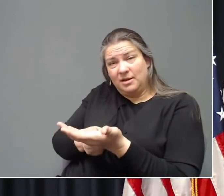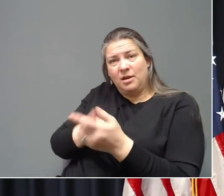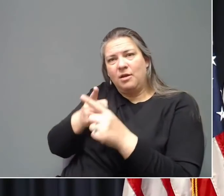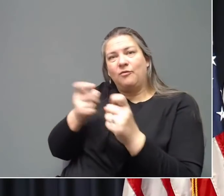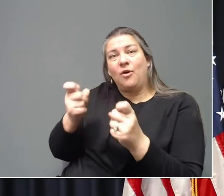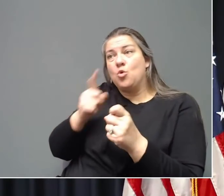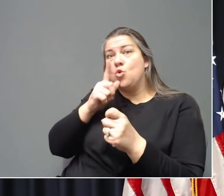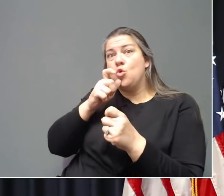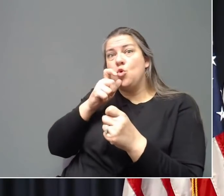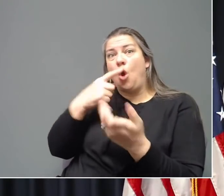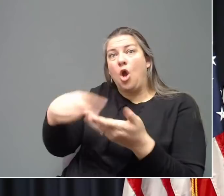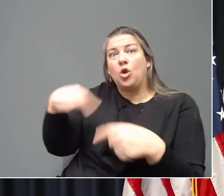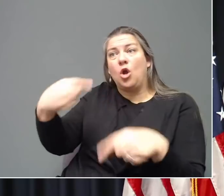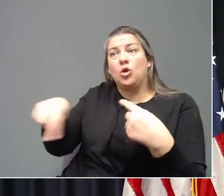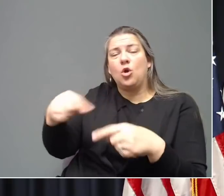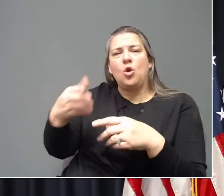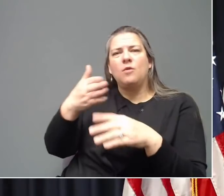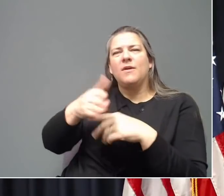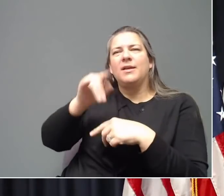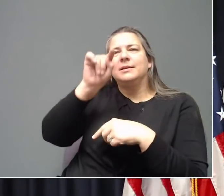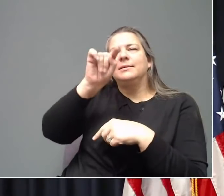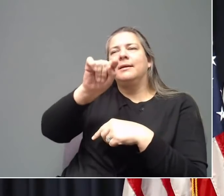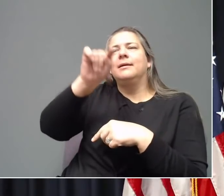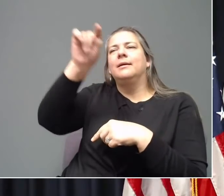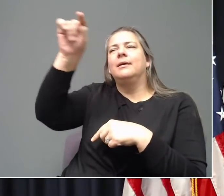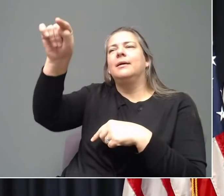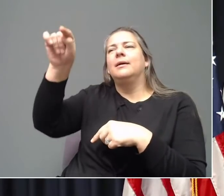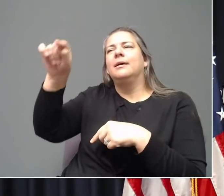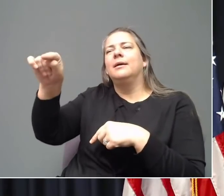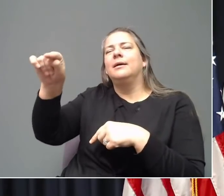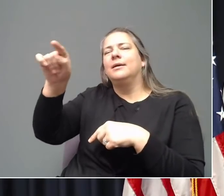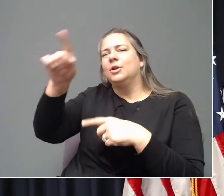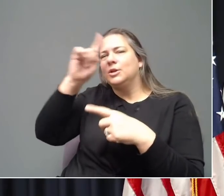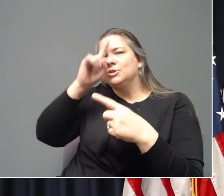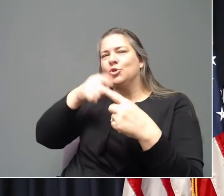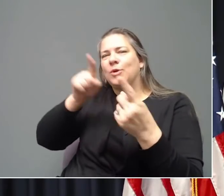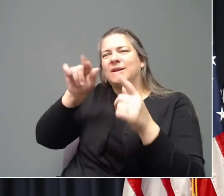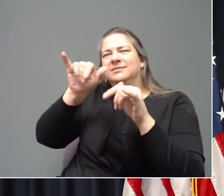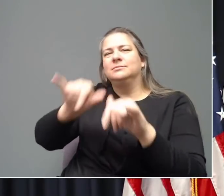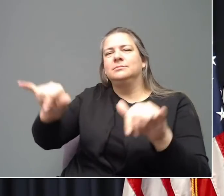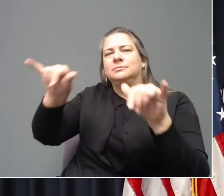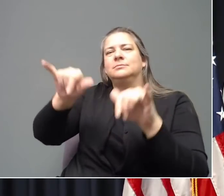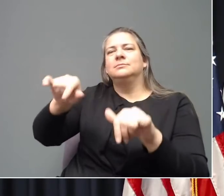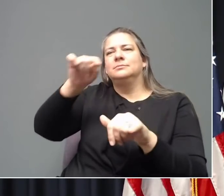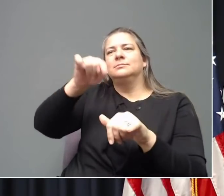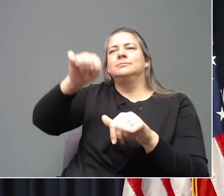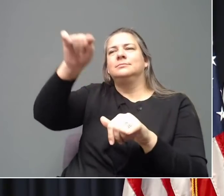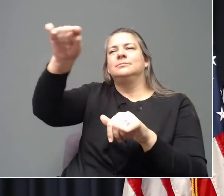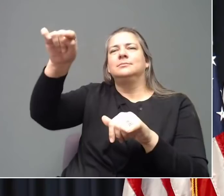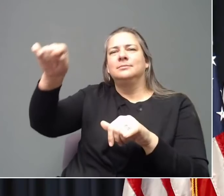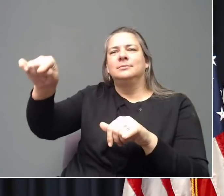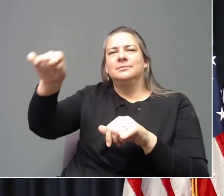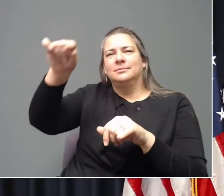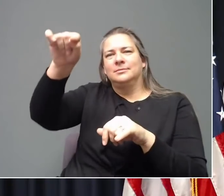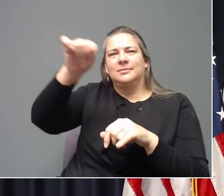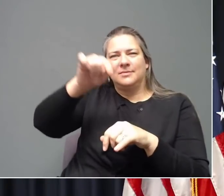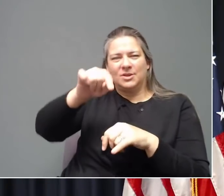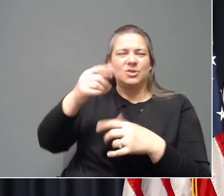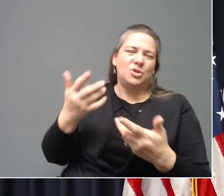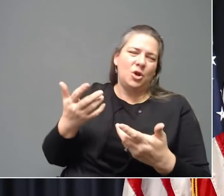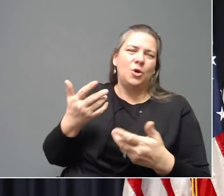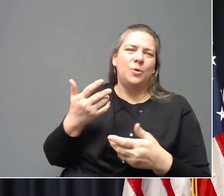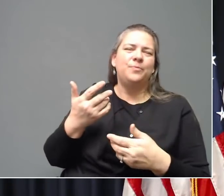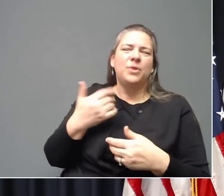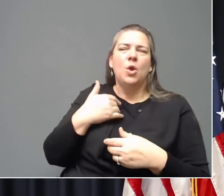disagree, who are on the floor. Fortunately, we seem to be seeing votes that just fall along partisan lines. So I hope people will listen